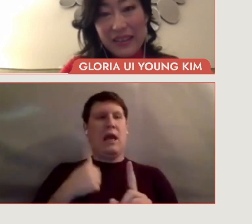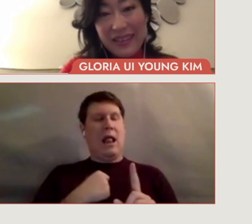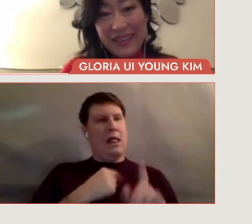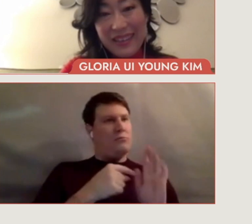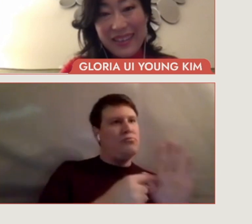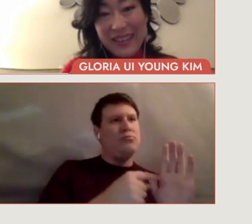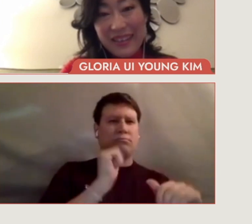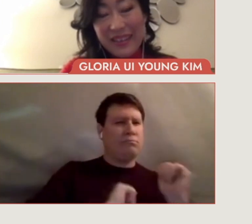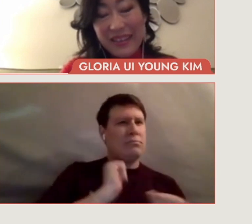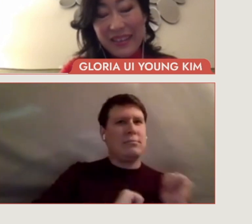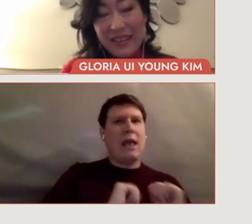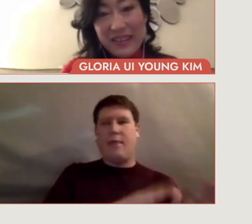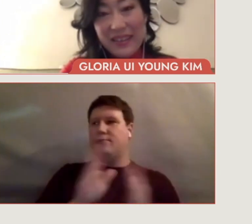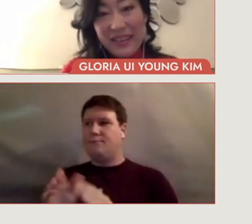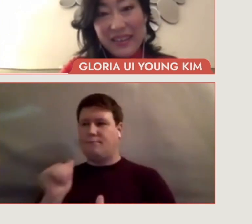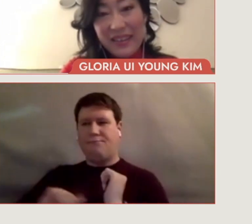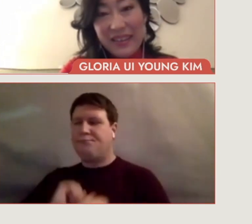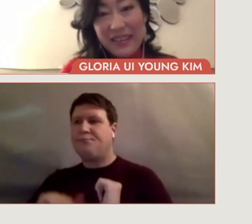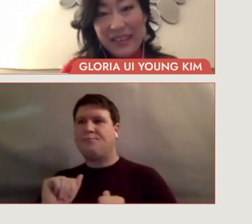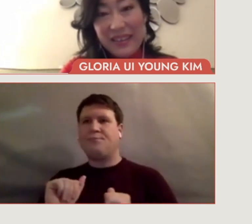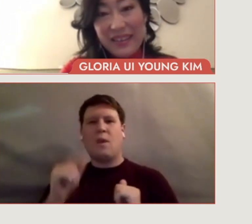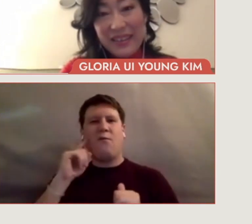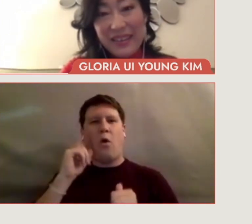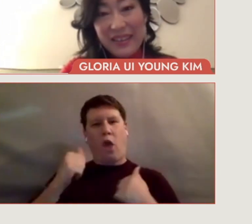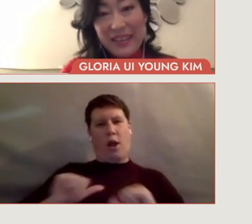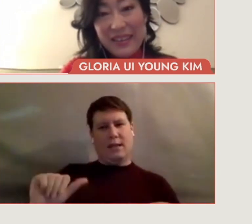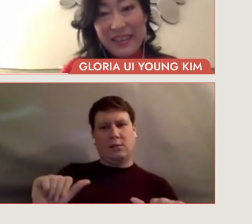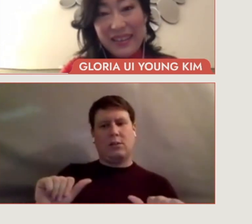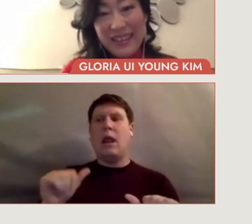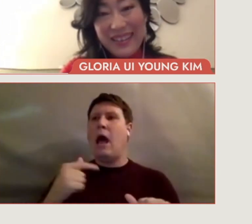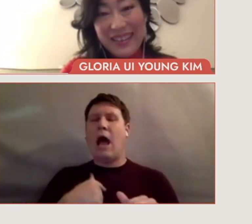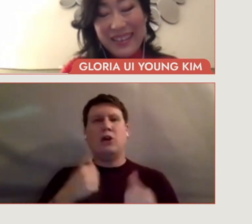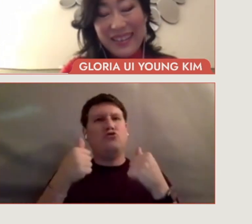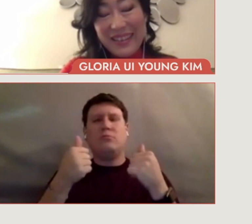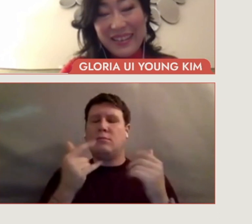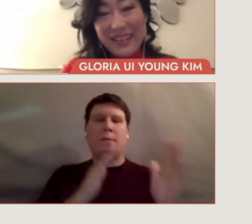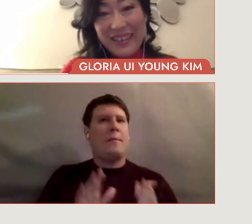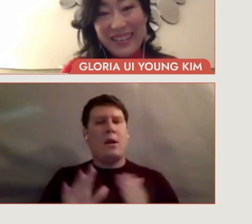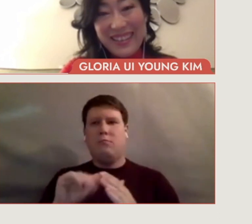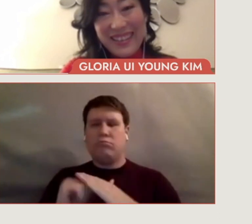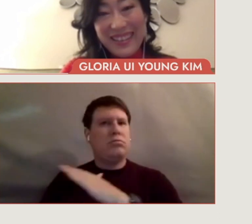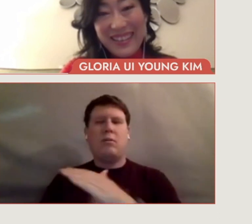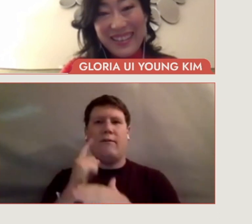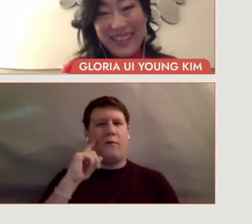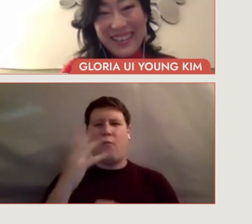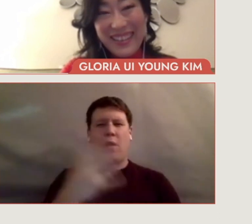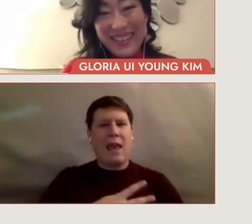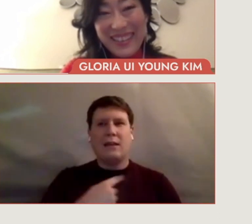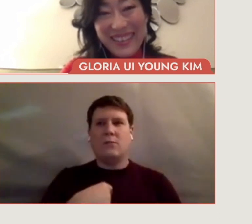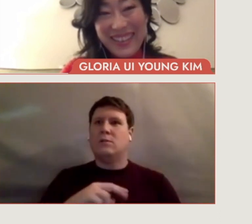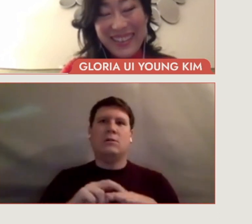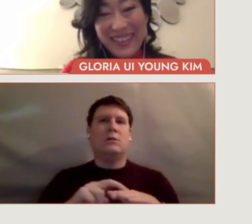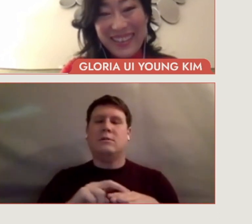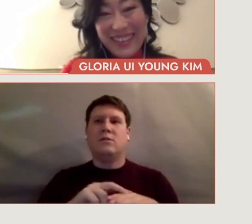yeah, we worked on the audition stuff for like 4 days, and I was so nervous coming to Antigoria's house